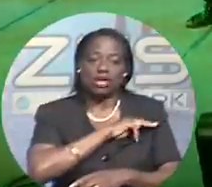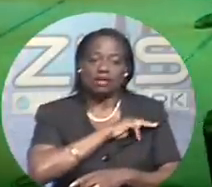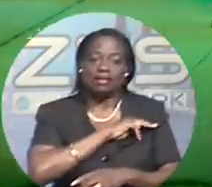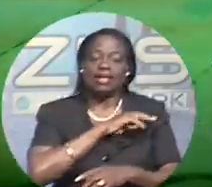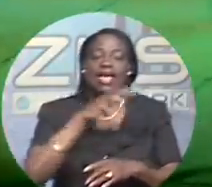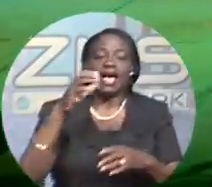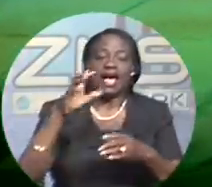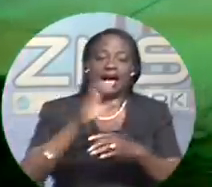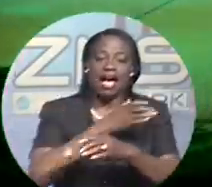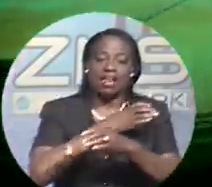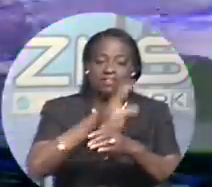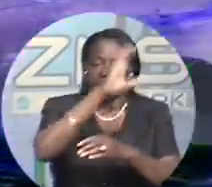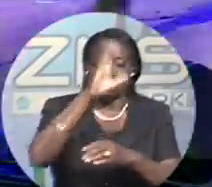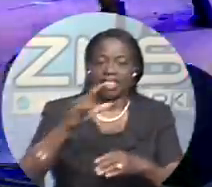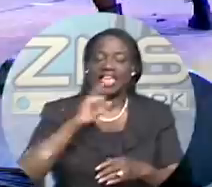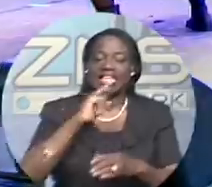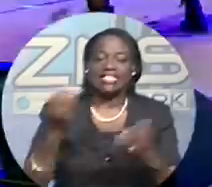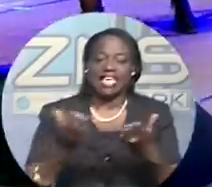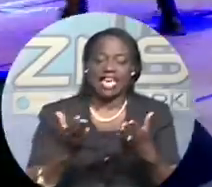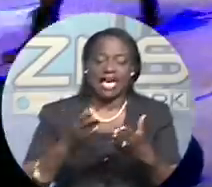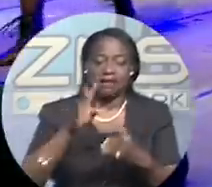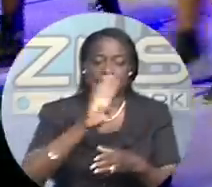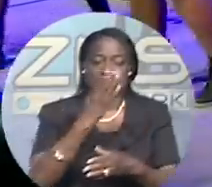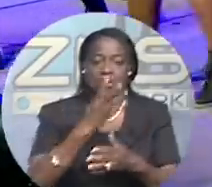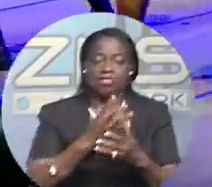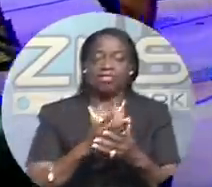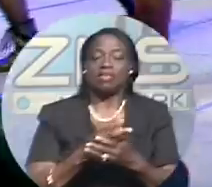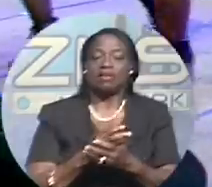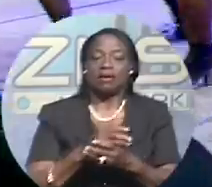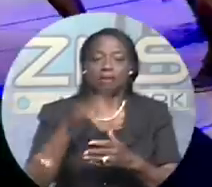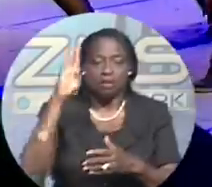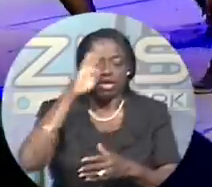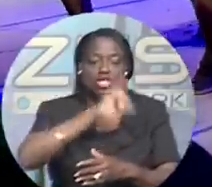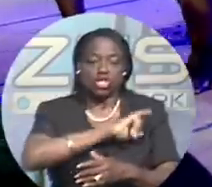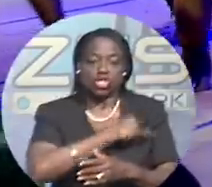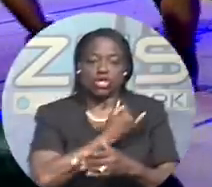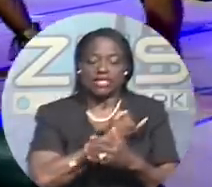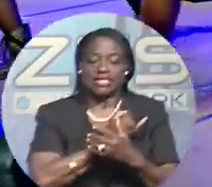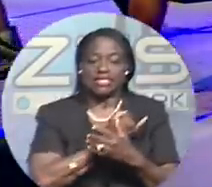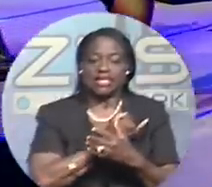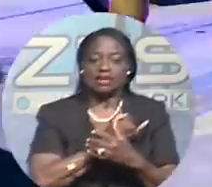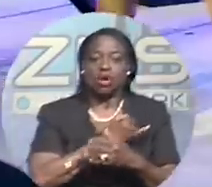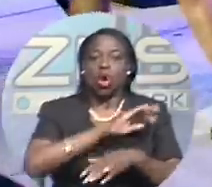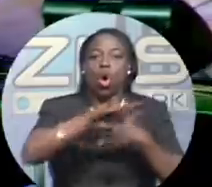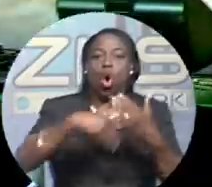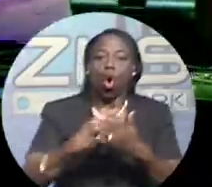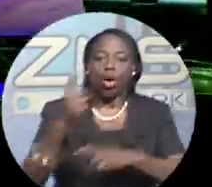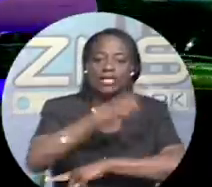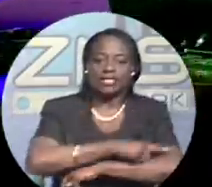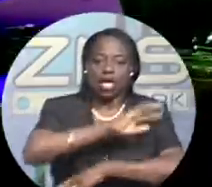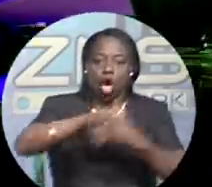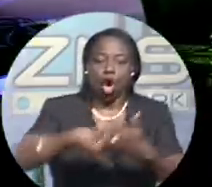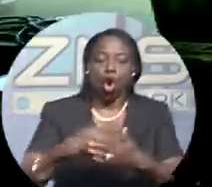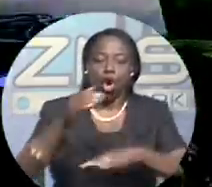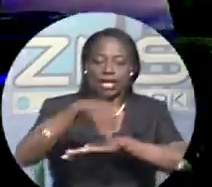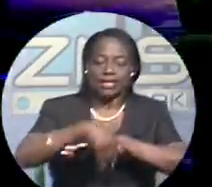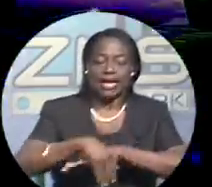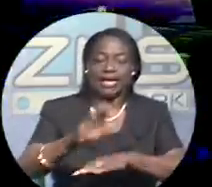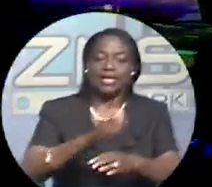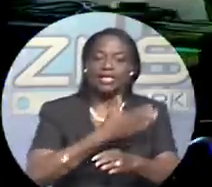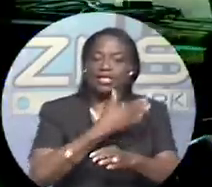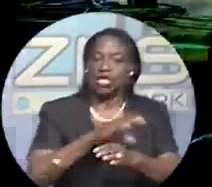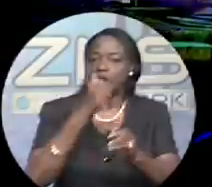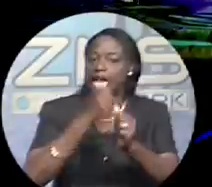and Bodine Johnson received the fourth spot, securing 624 points for her song All Day, All Night. Everyone